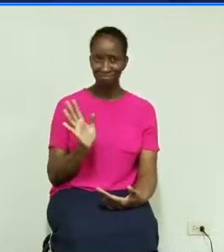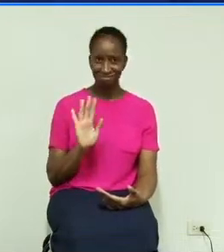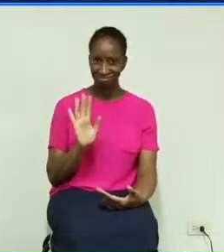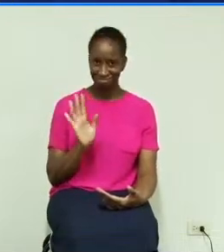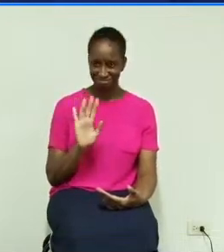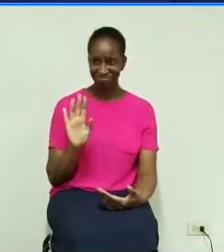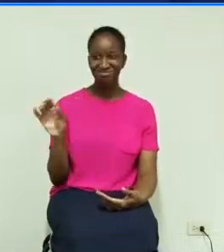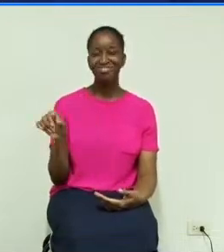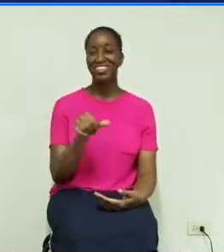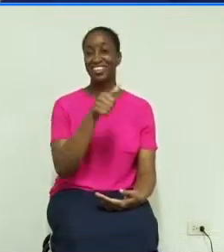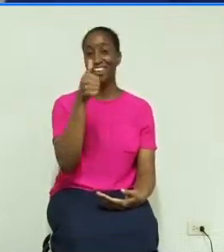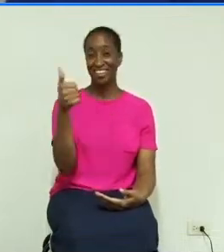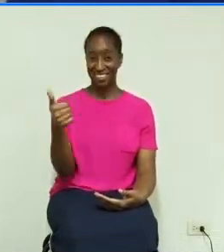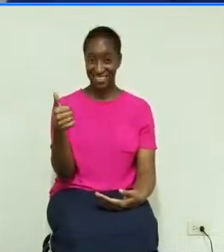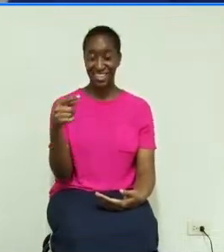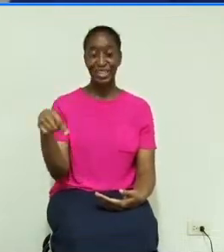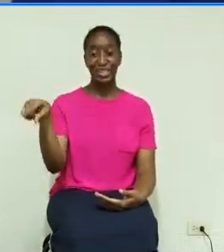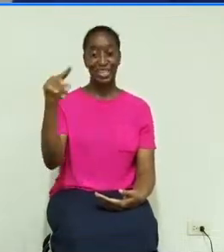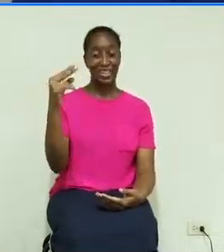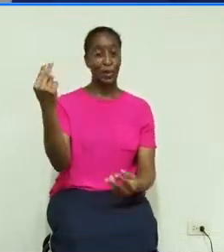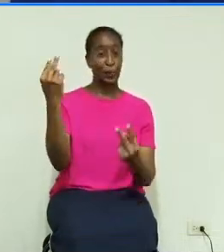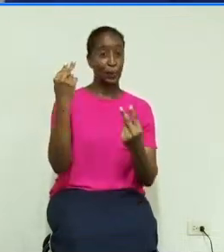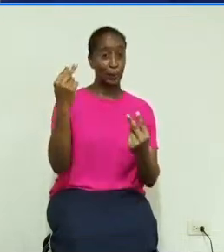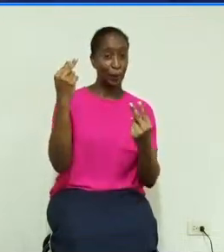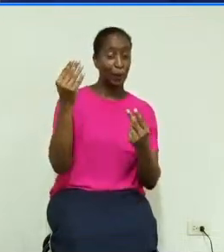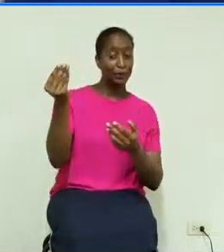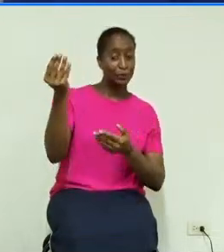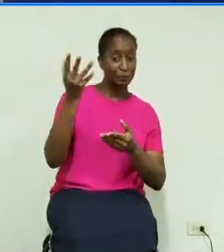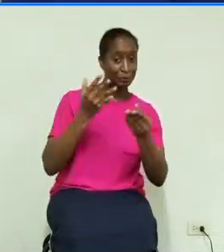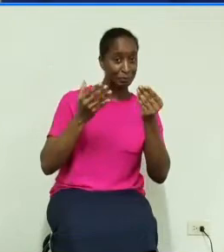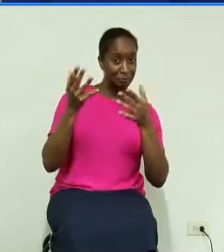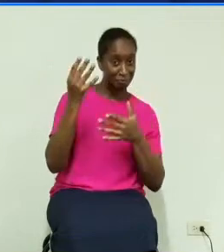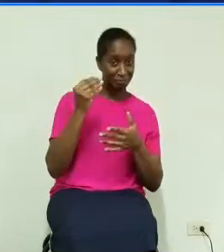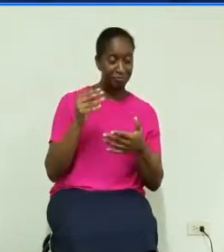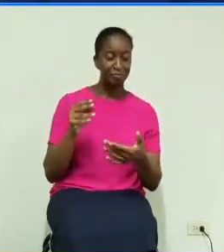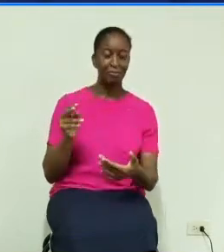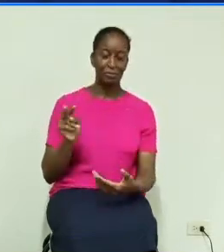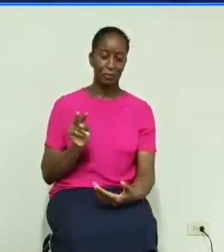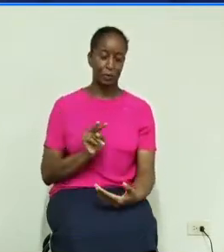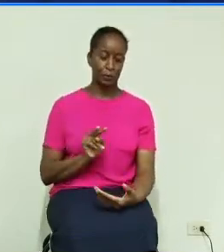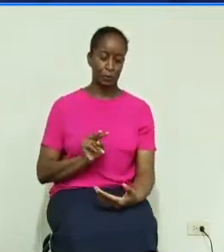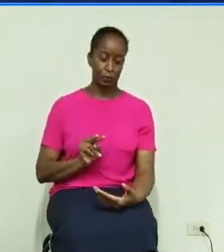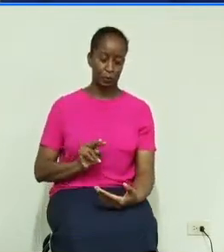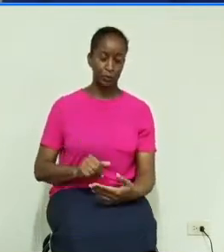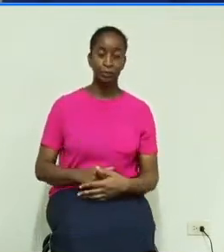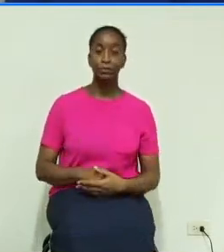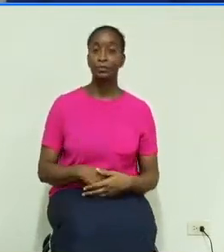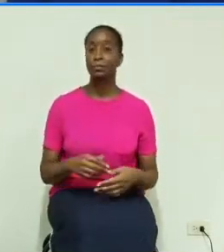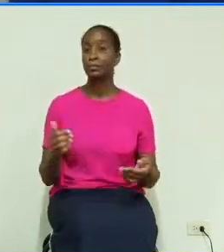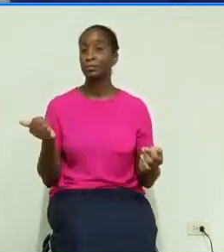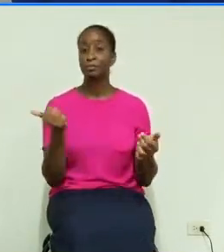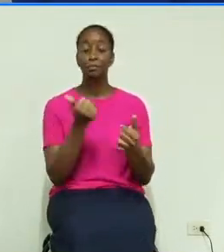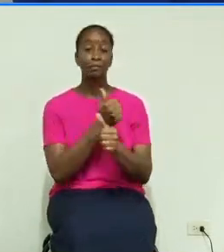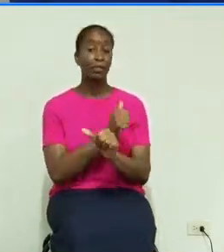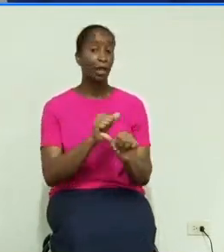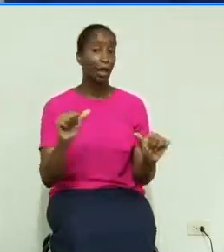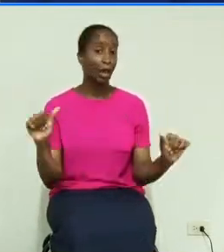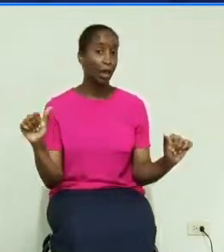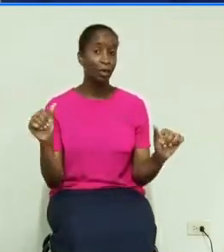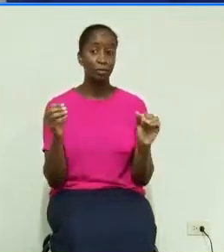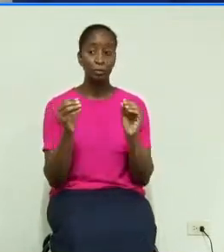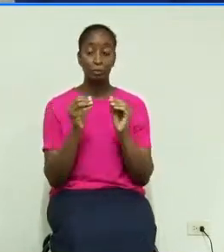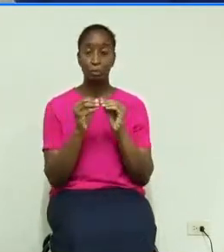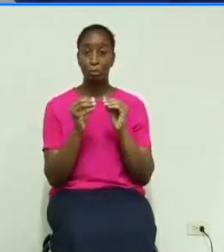or comments in the room? We have a number of sitting parliamentarians. We have one senator at